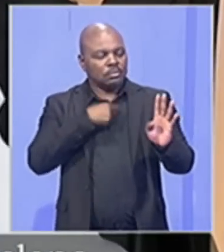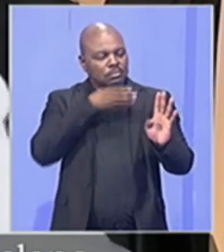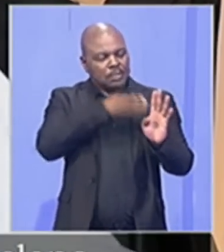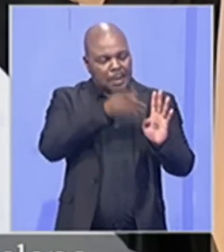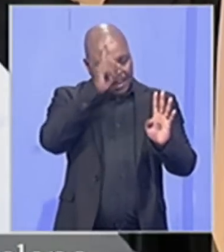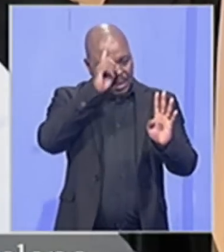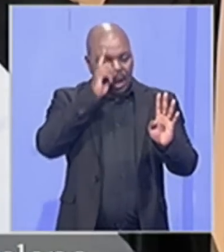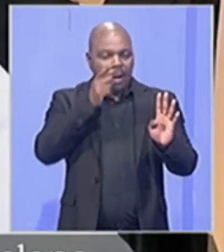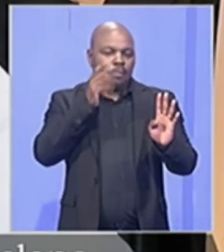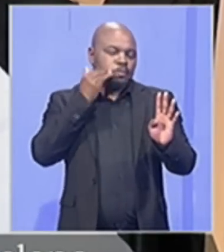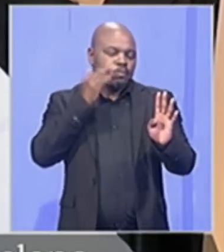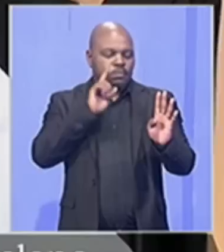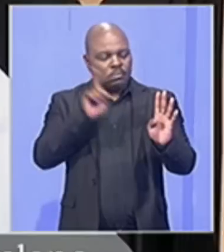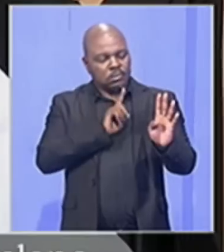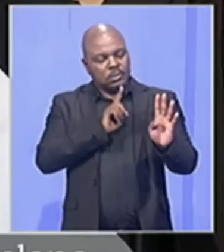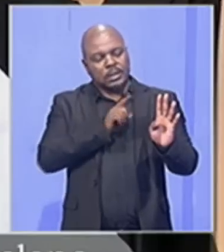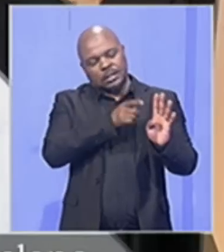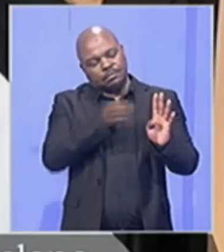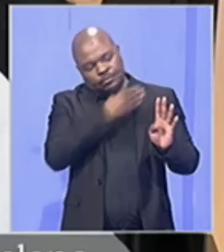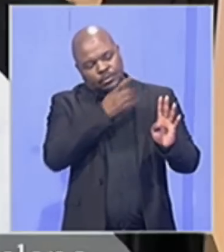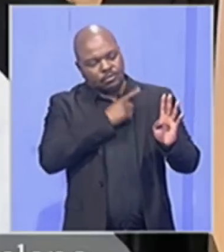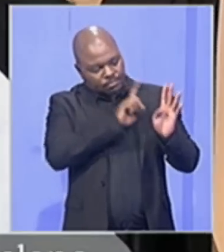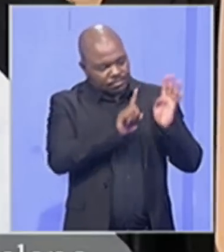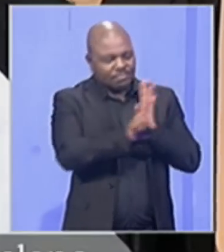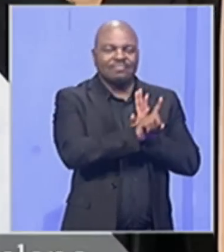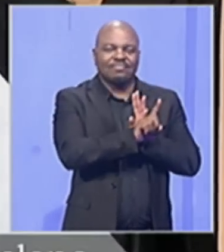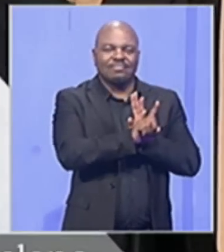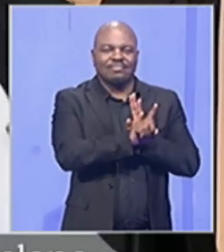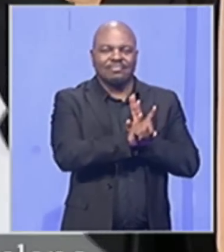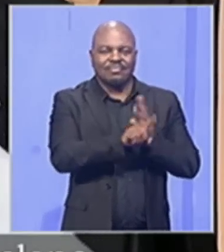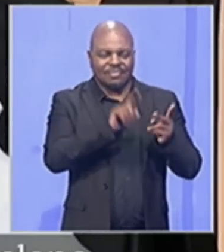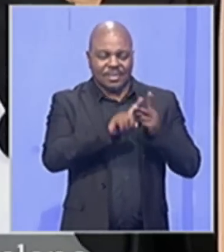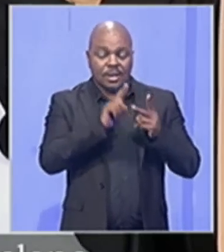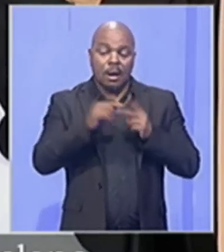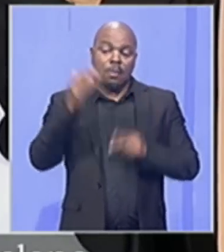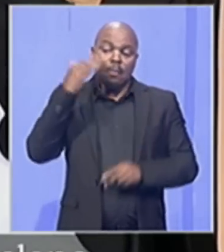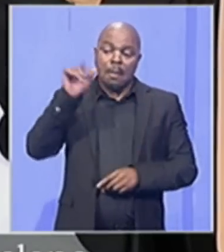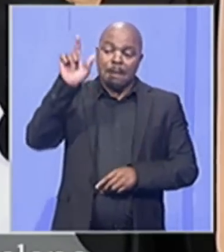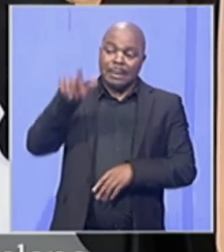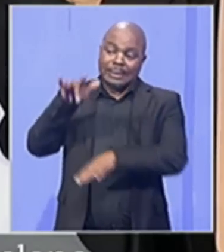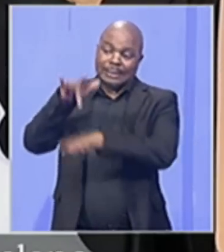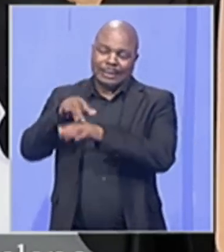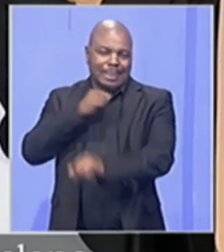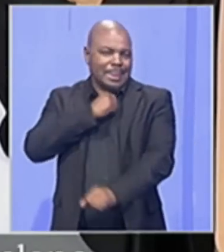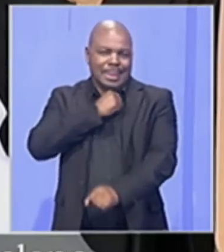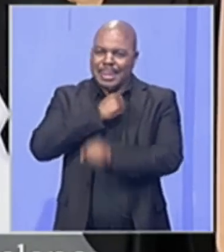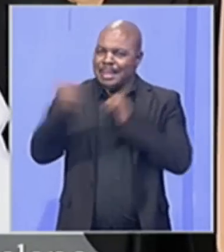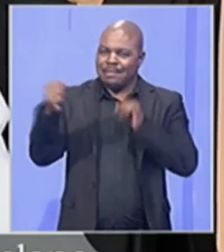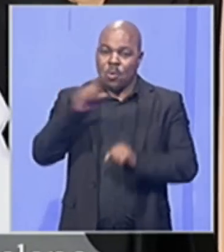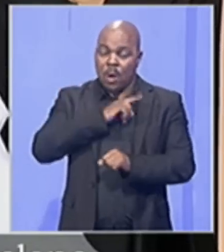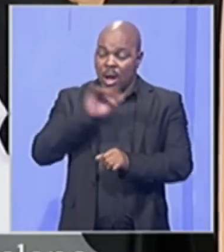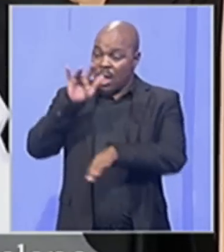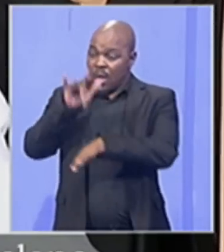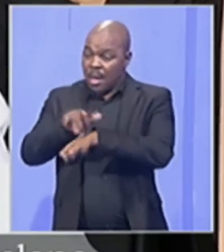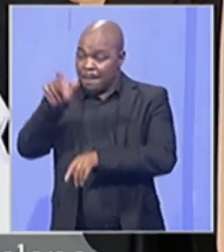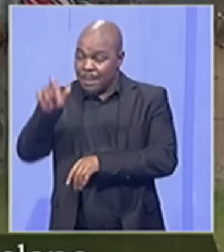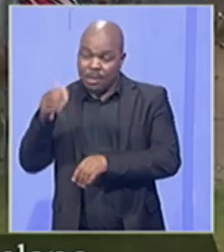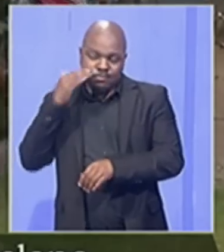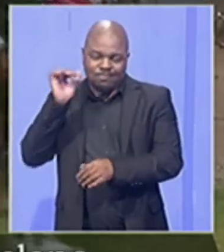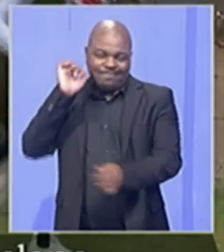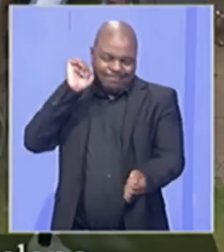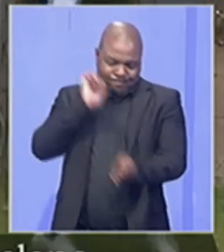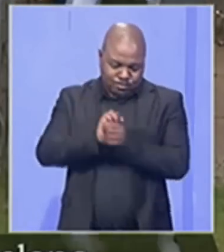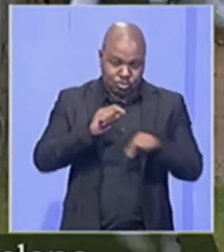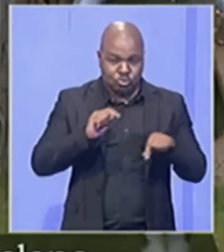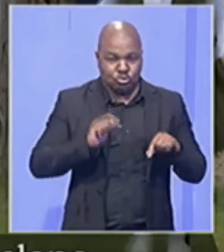for white people so they can pay before. You couldn't even touch a white person during those times because you would get arrested on the spot.